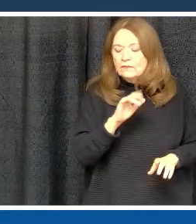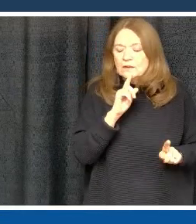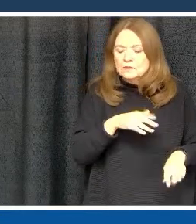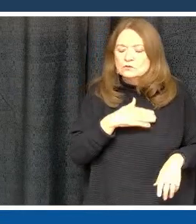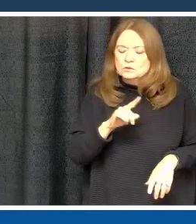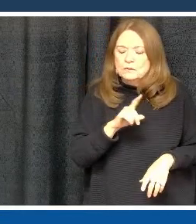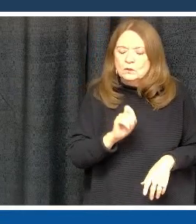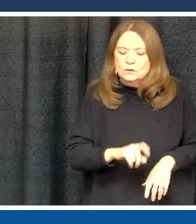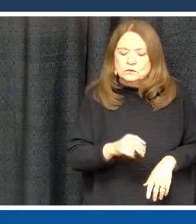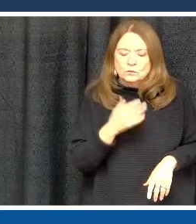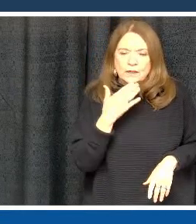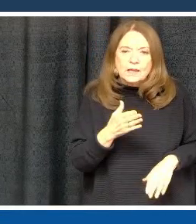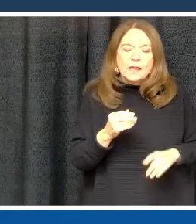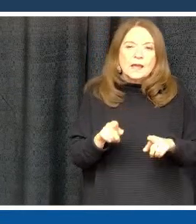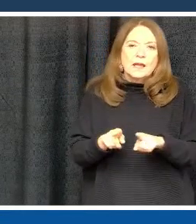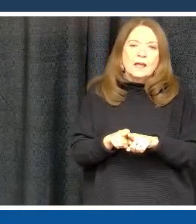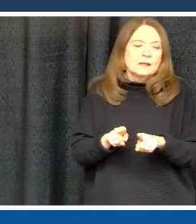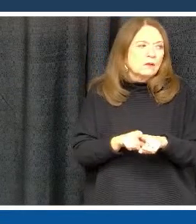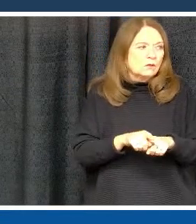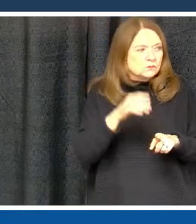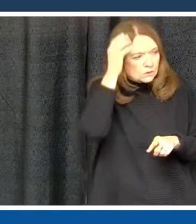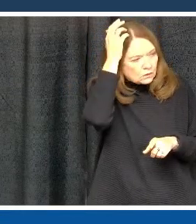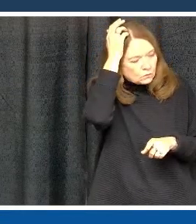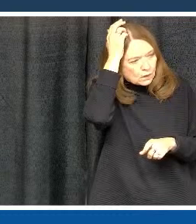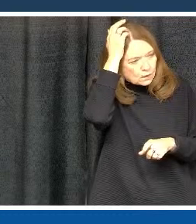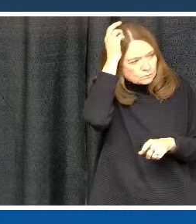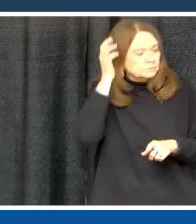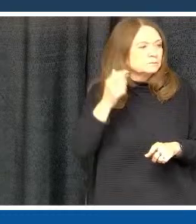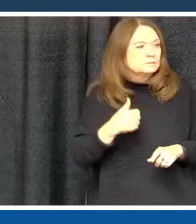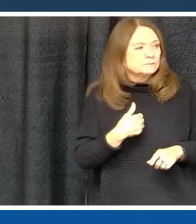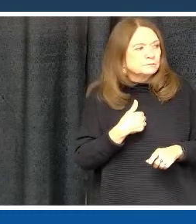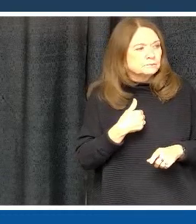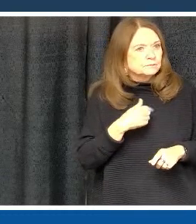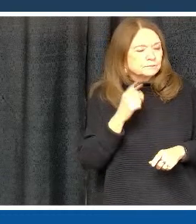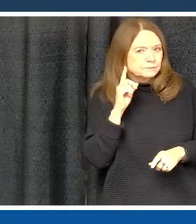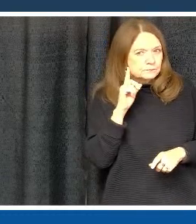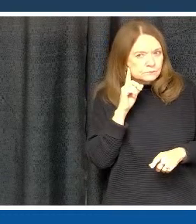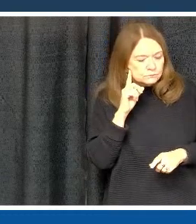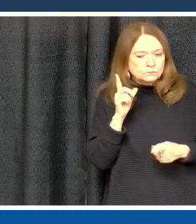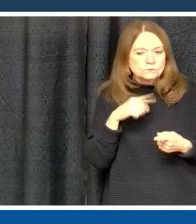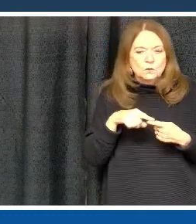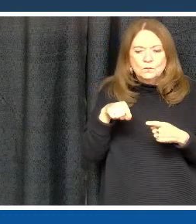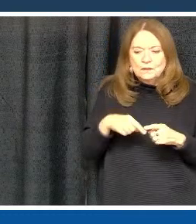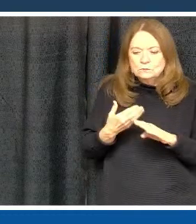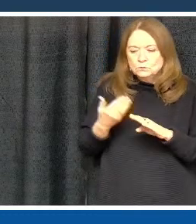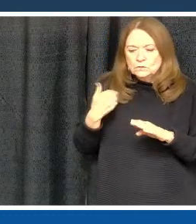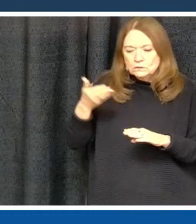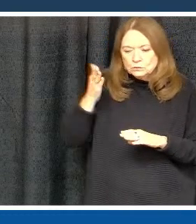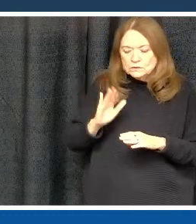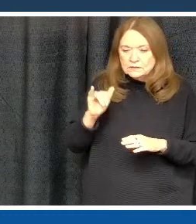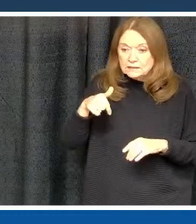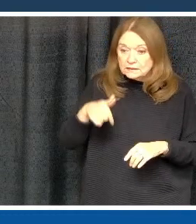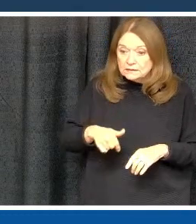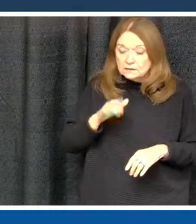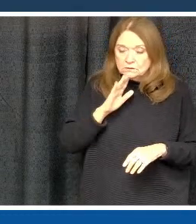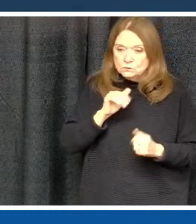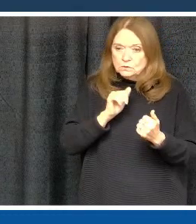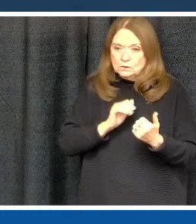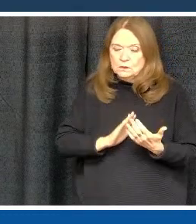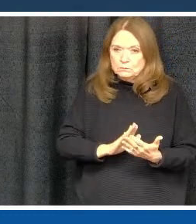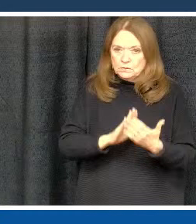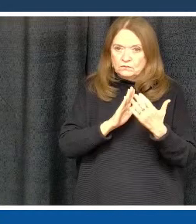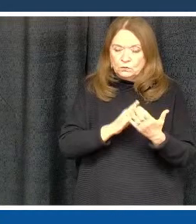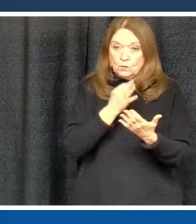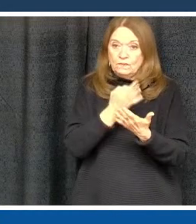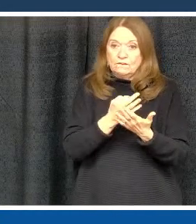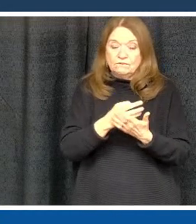question. Okay. Also, I had heard when this had been previously presented that this was gonna come before the